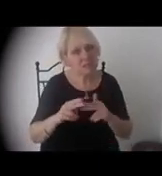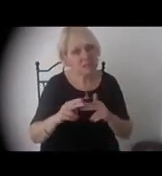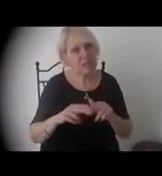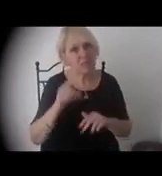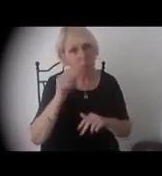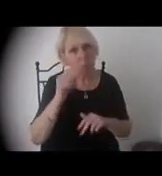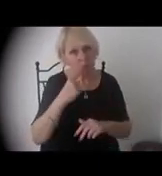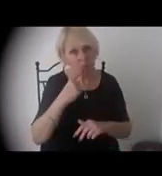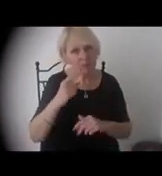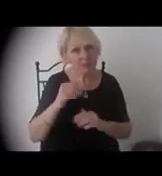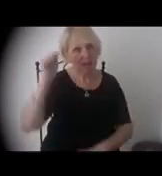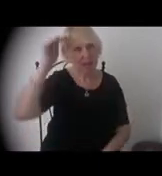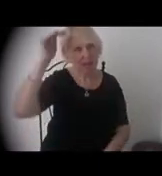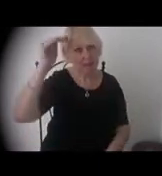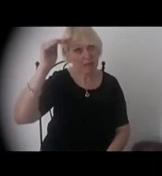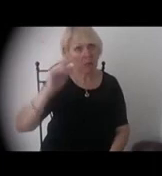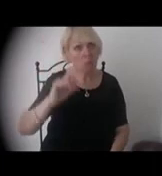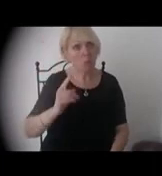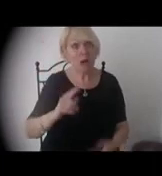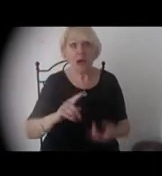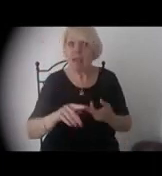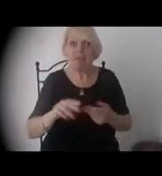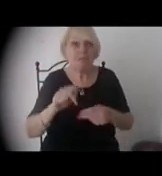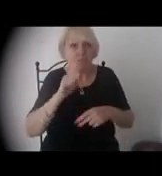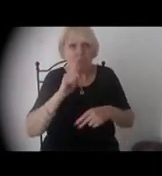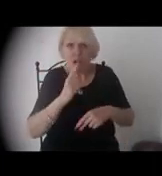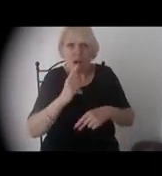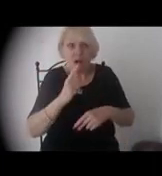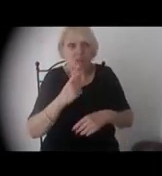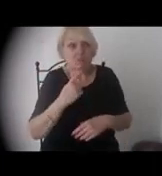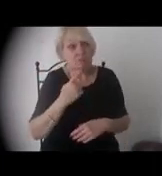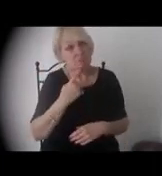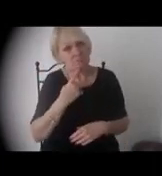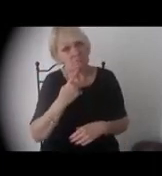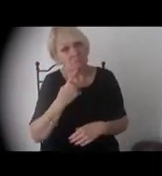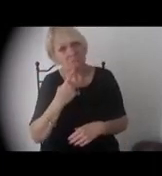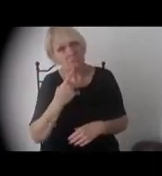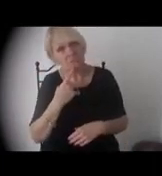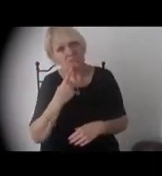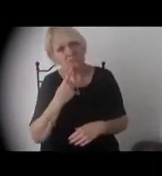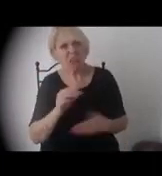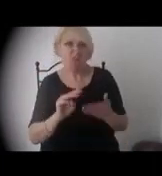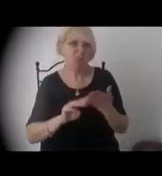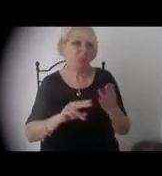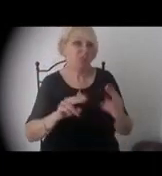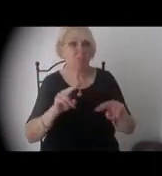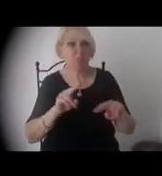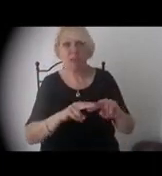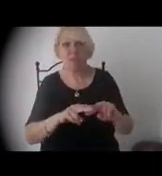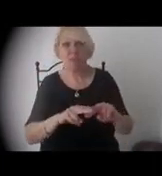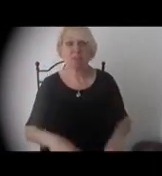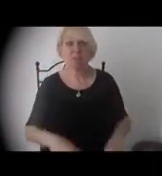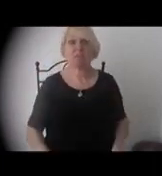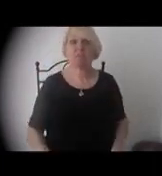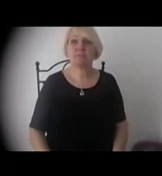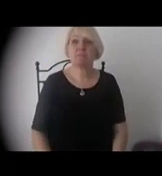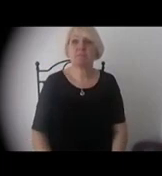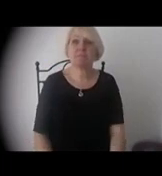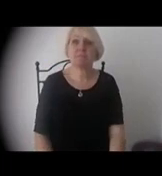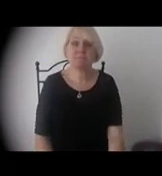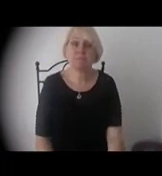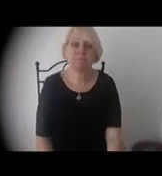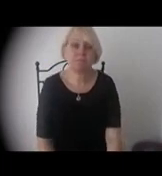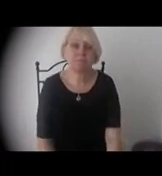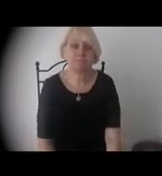really helpful too. Okay, thank you, Nick. I'm conscious of our time. I just would like to wrap up. So I think what I've been